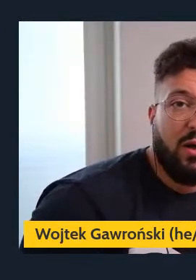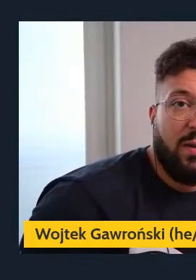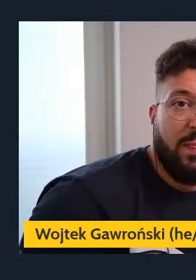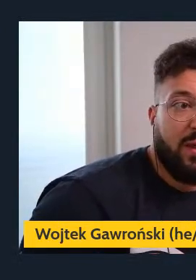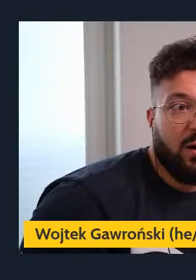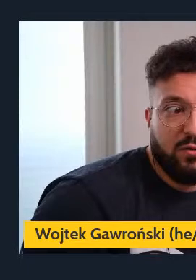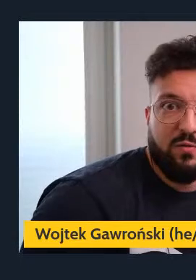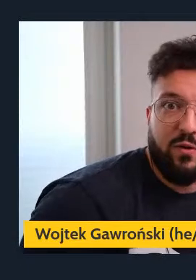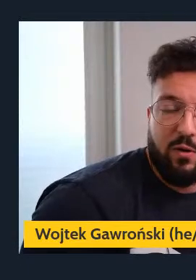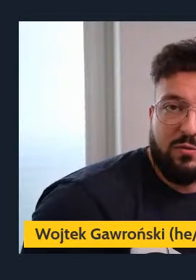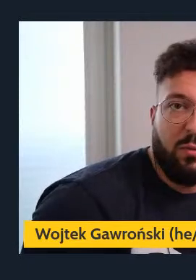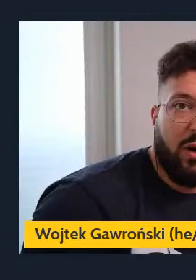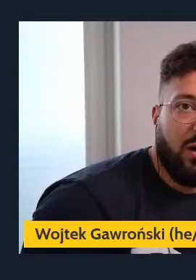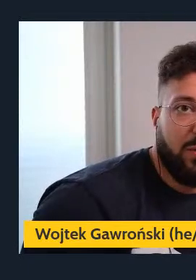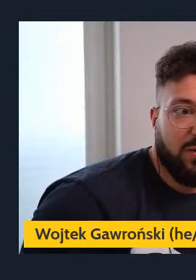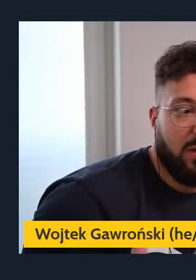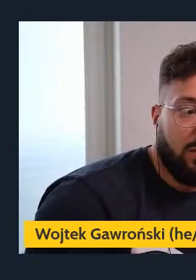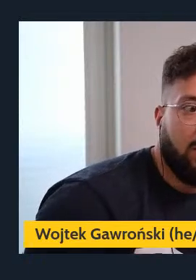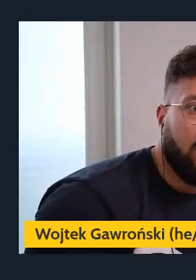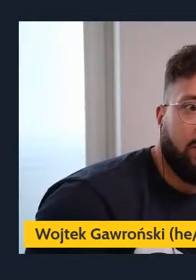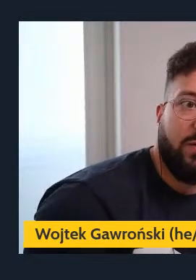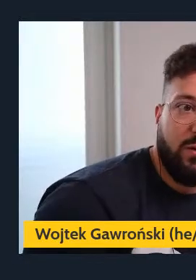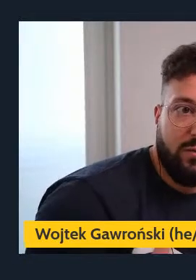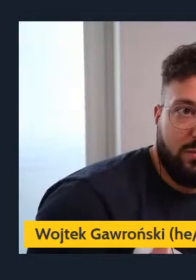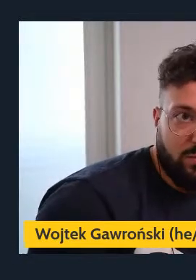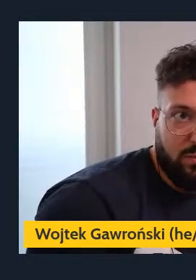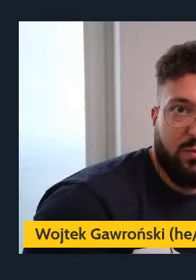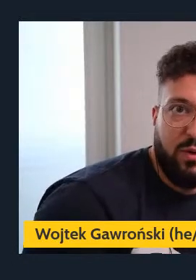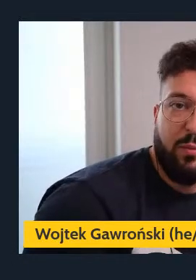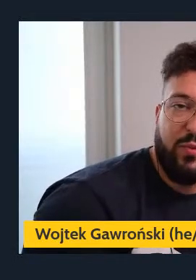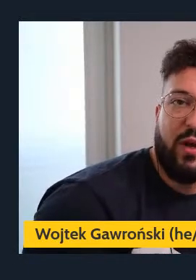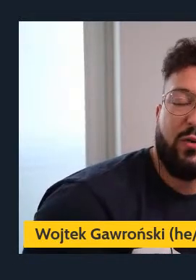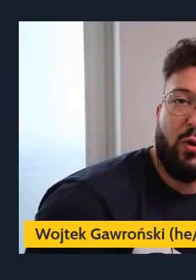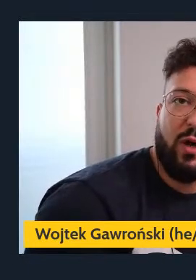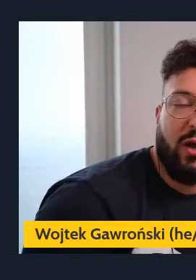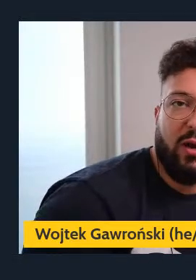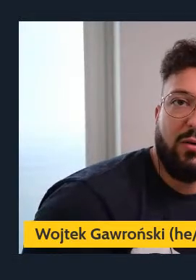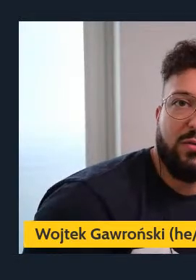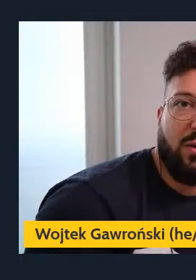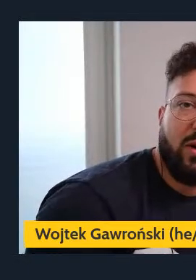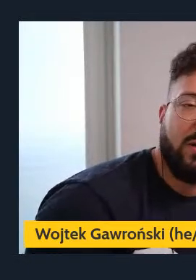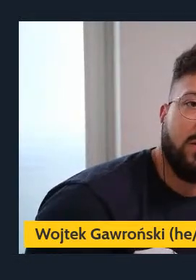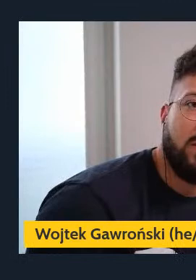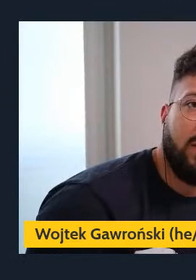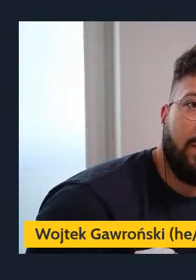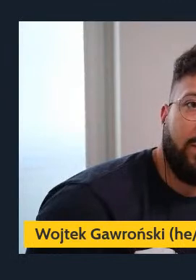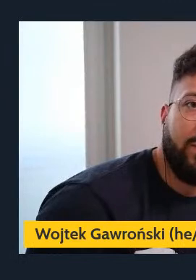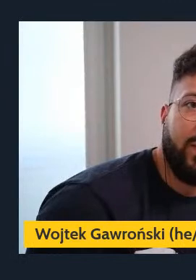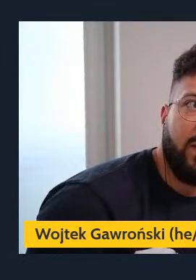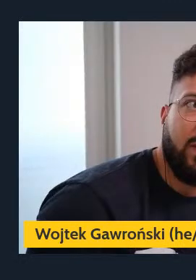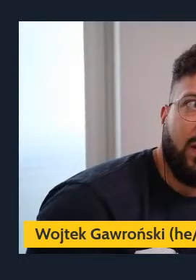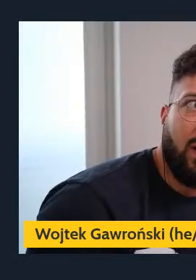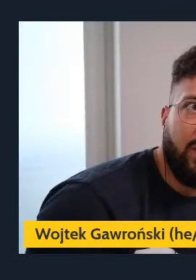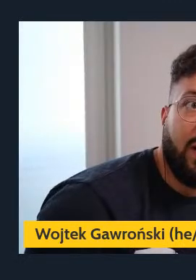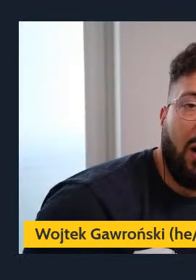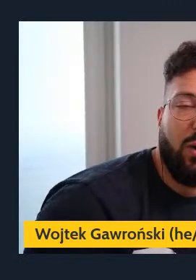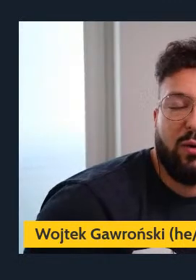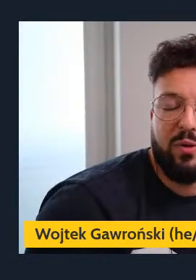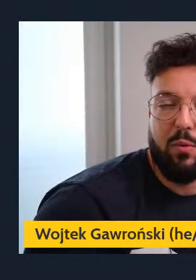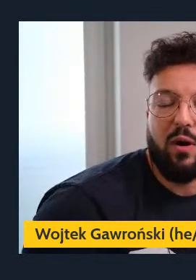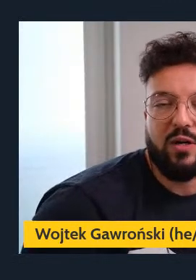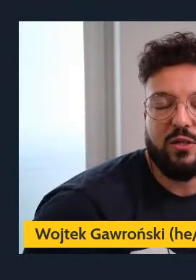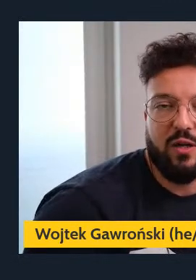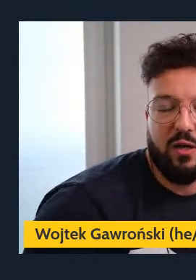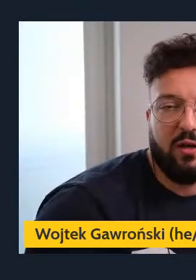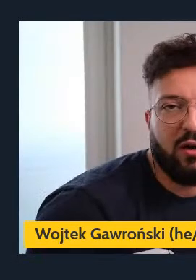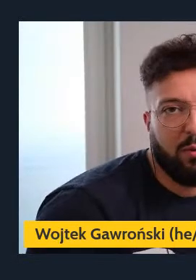code. They are also very close to my heart because I love talking and also learning how other